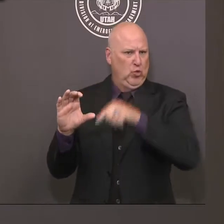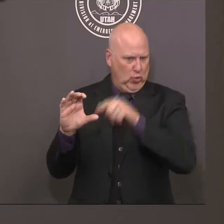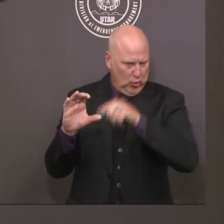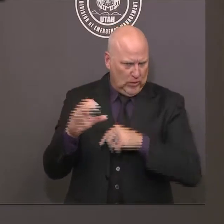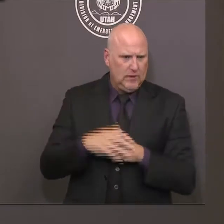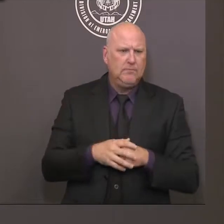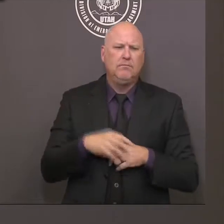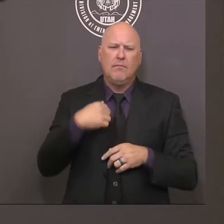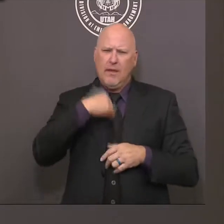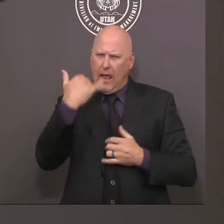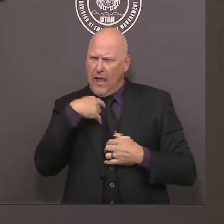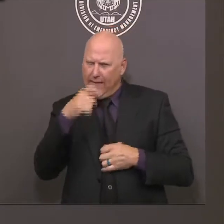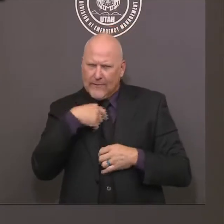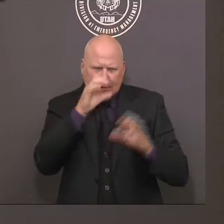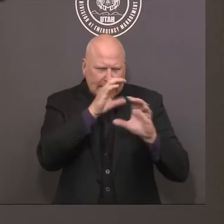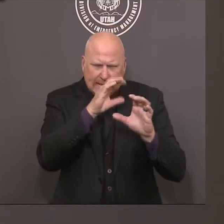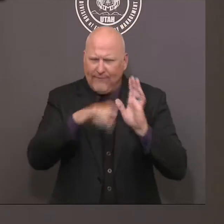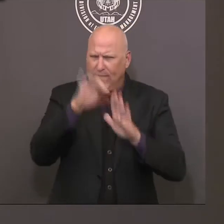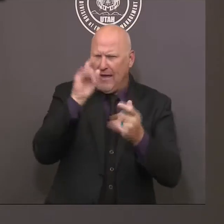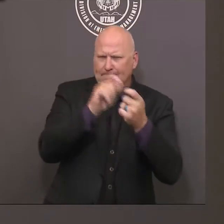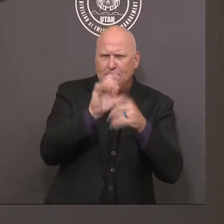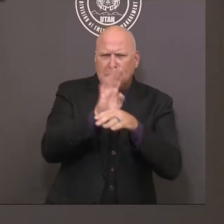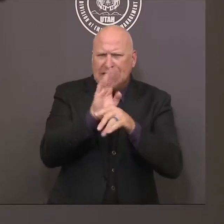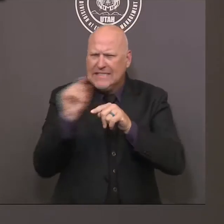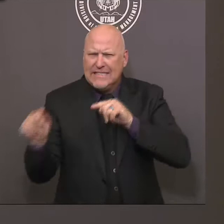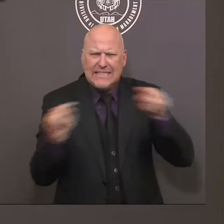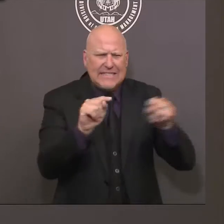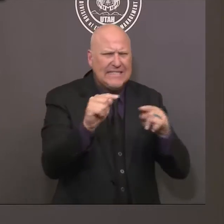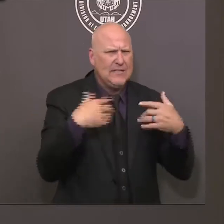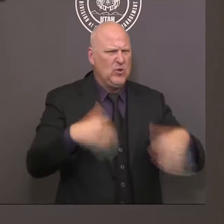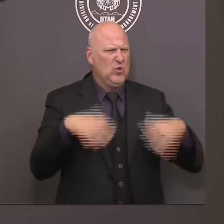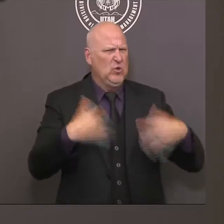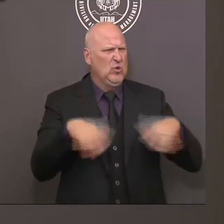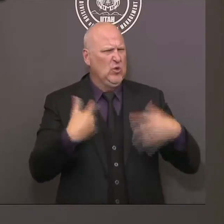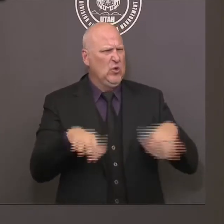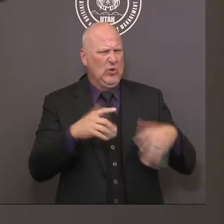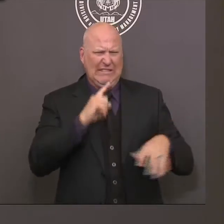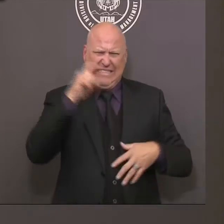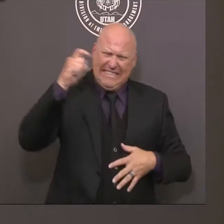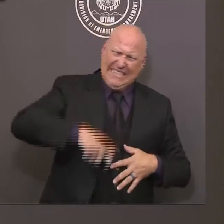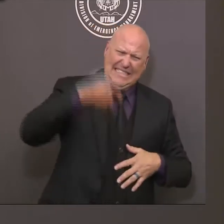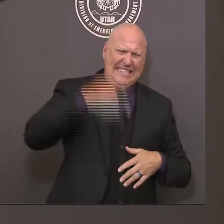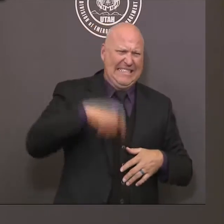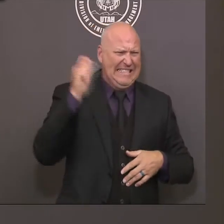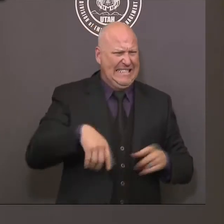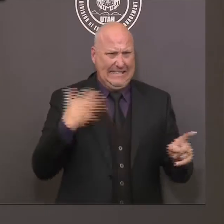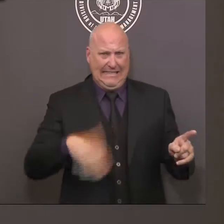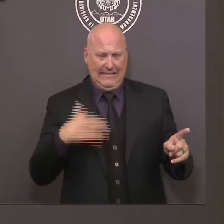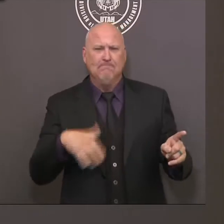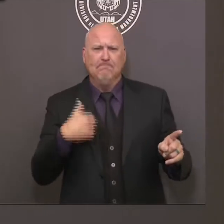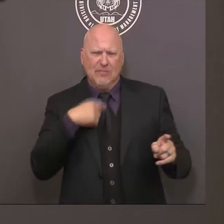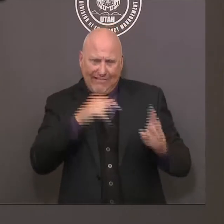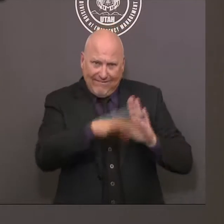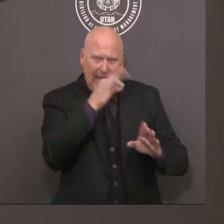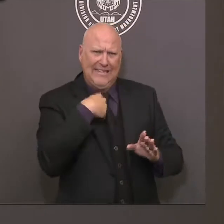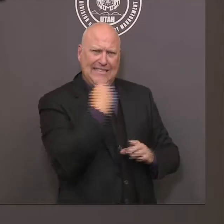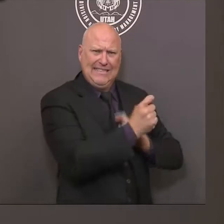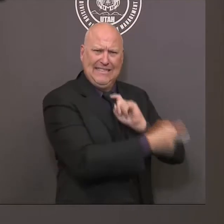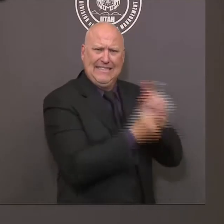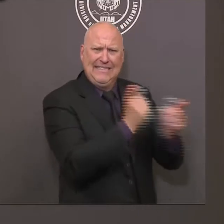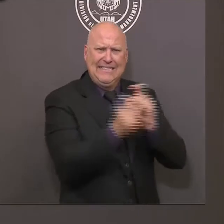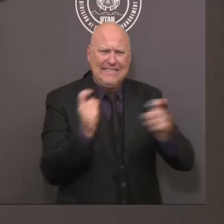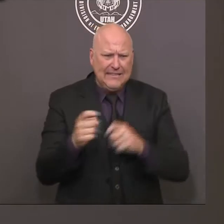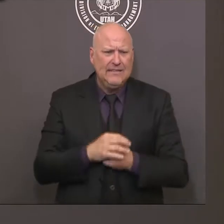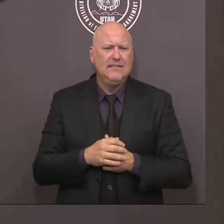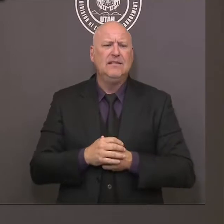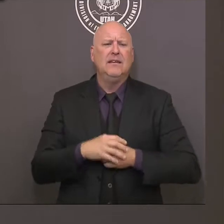were most affected by the pandemic and encourage consumers to re-engage back in the economy as outlined